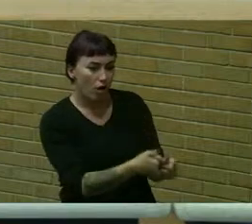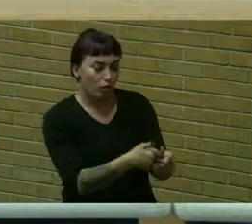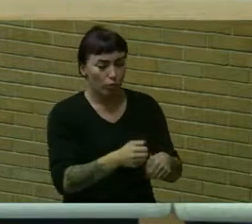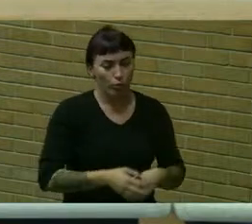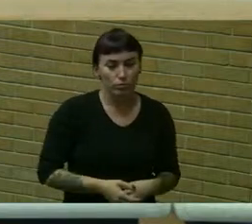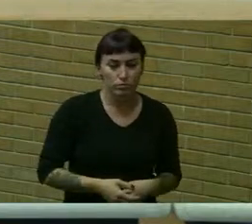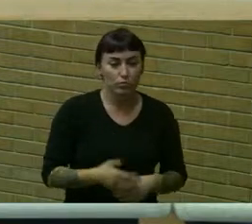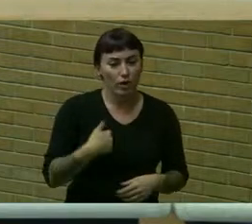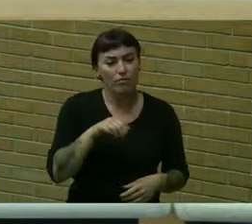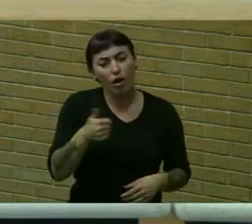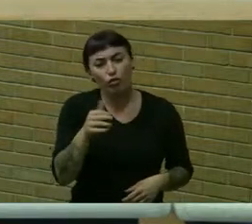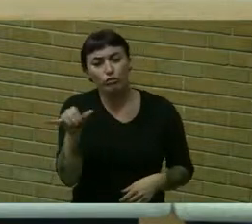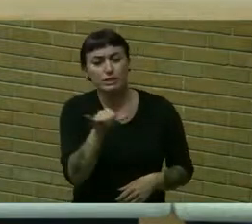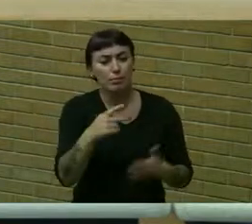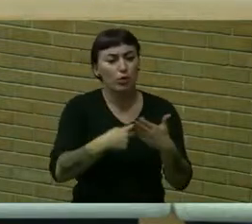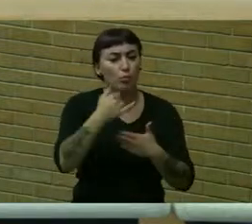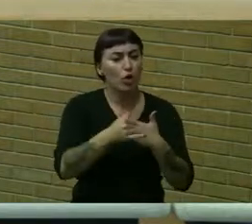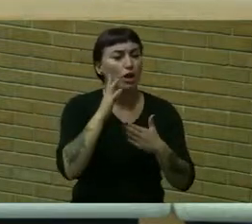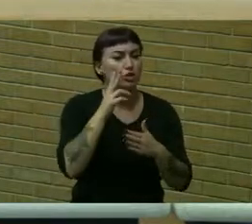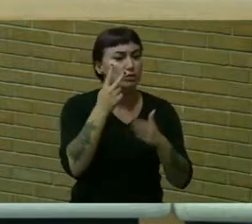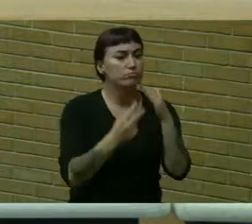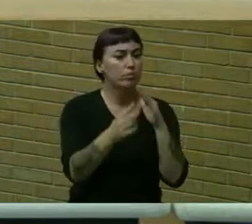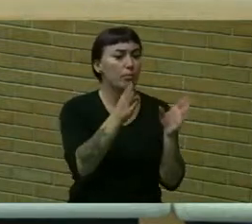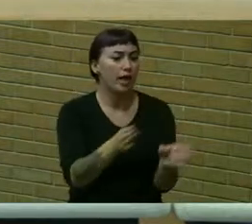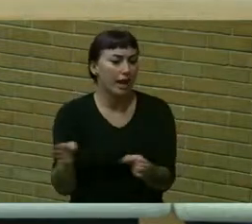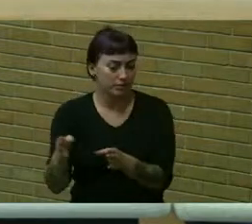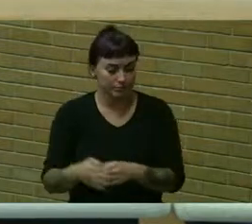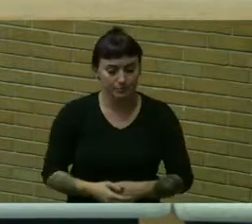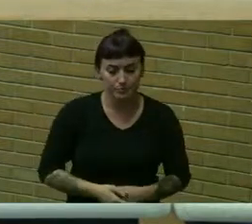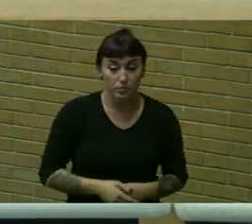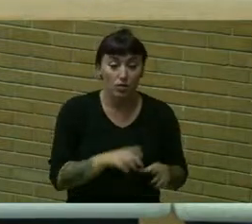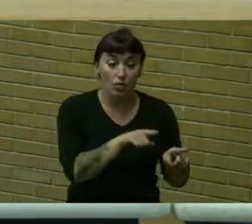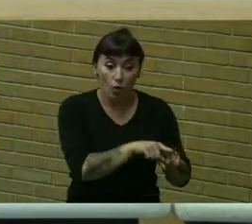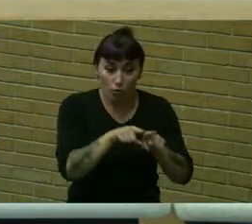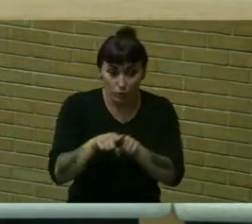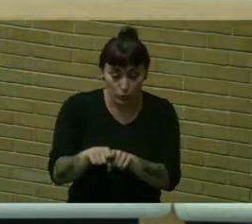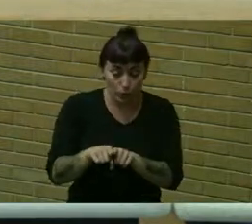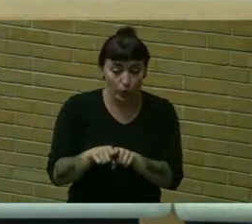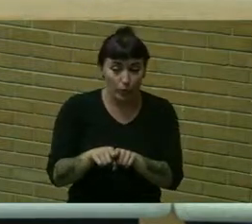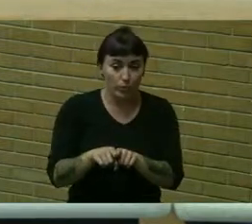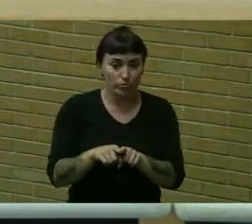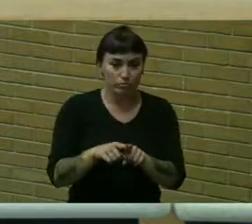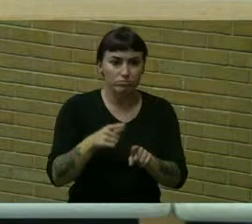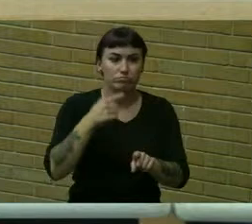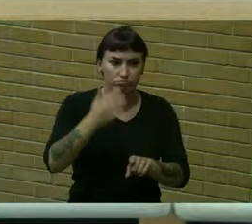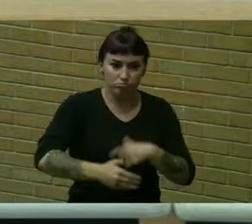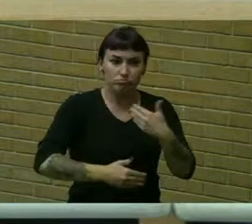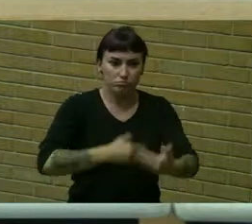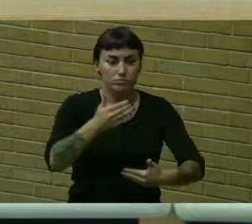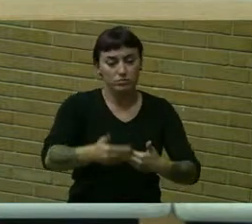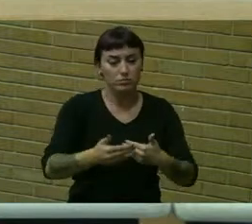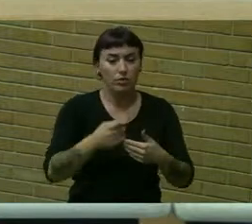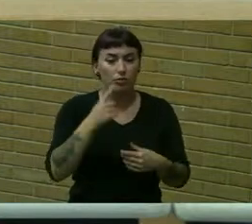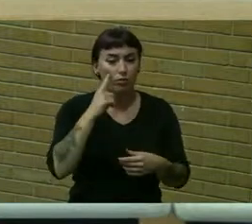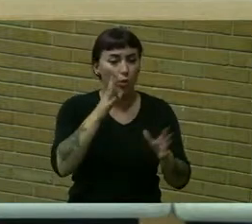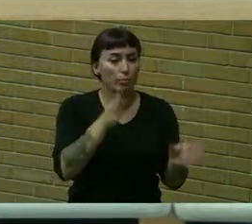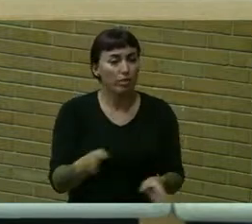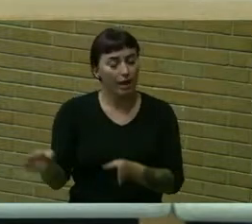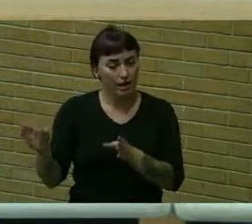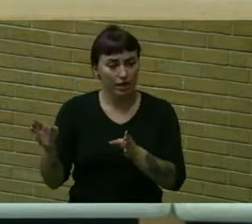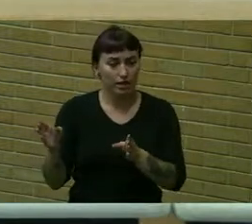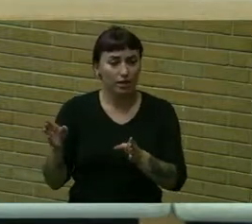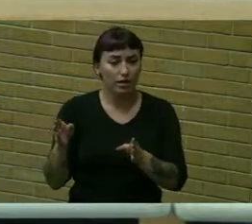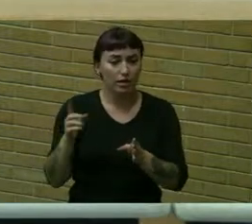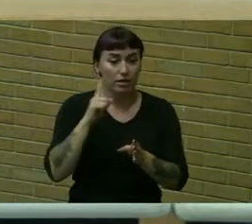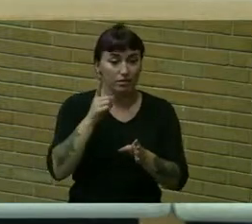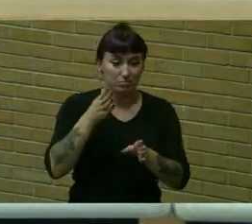similar projects planned. We also are well underway in planning